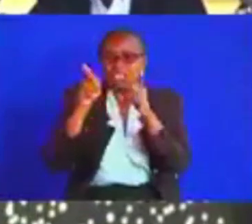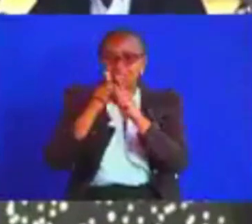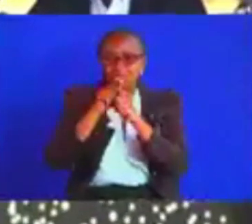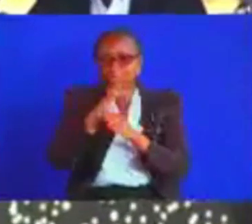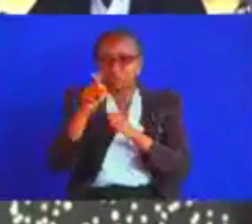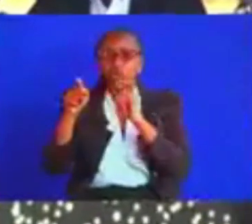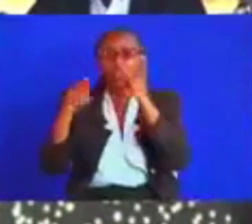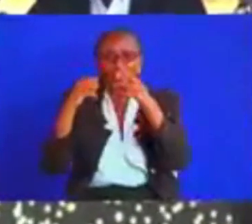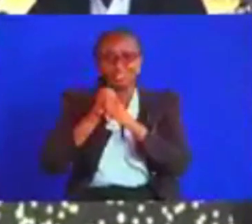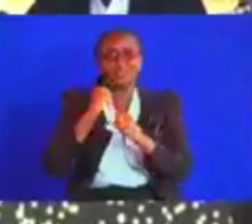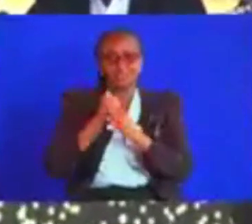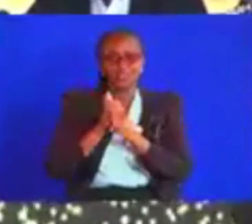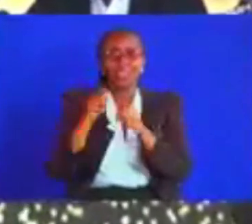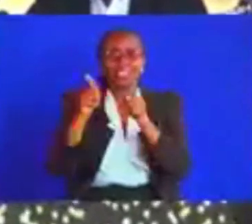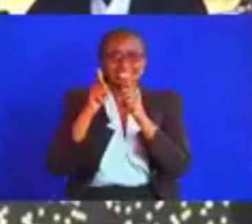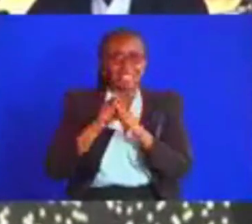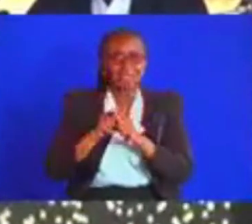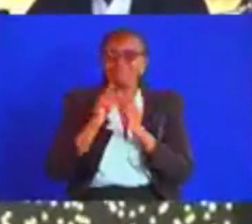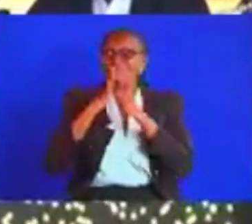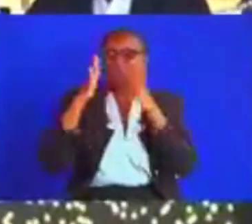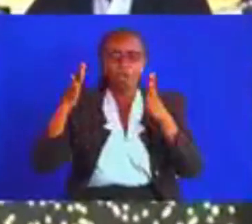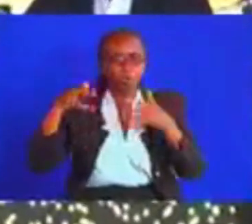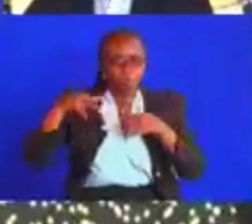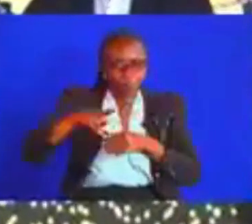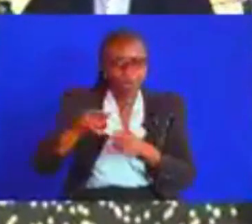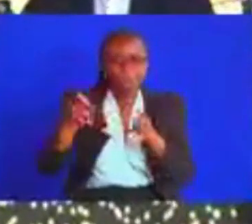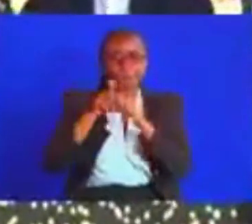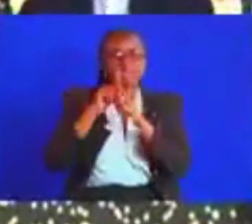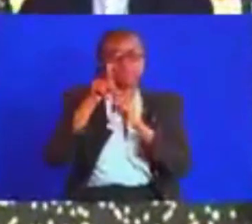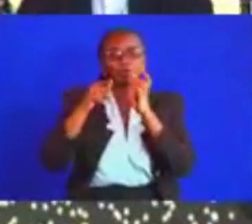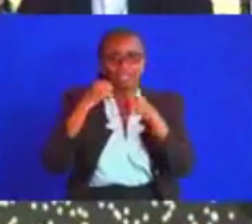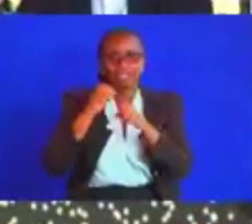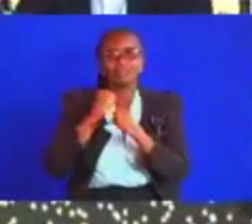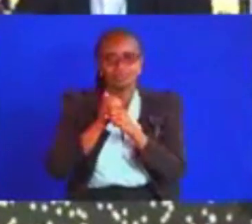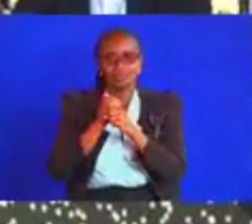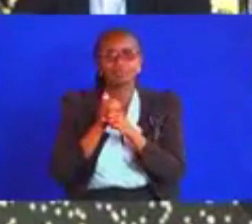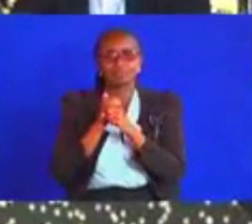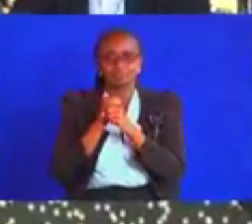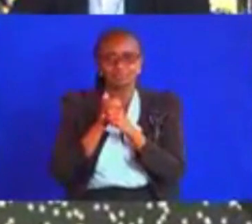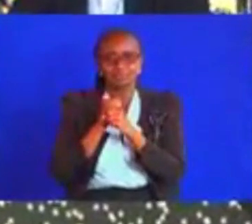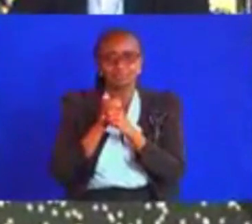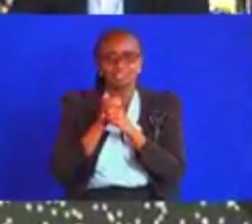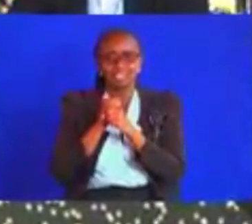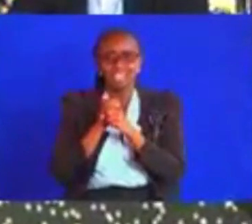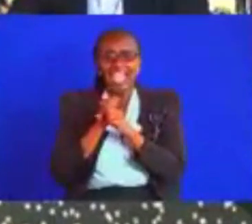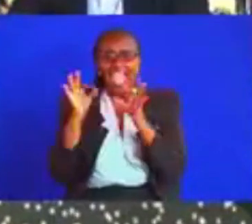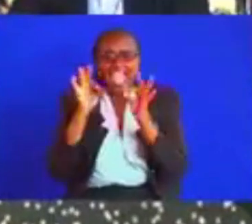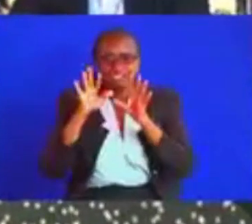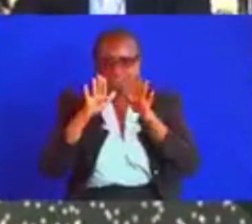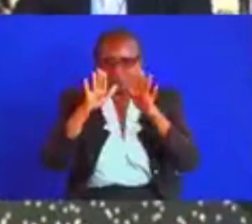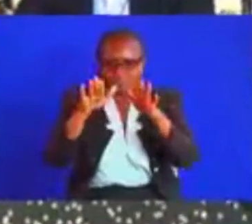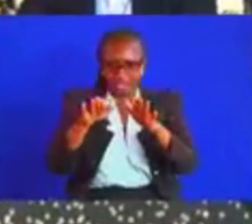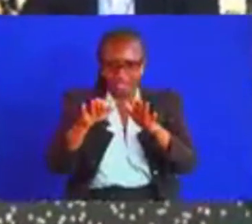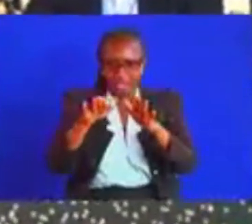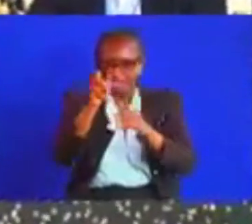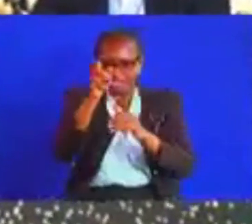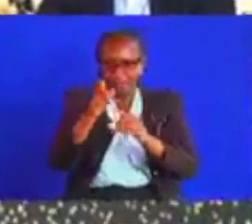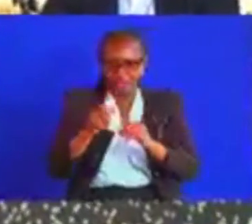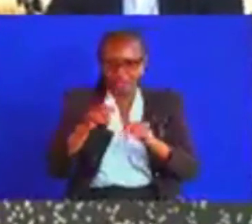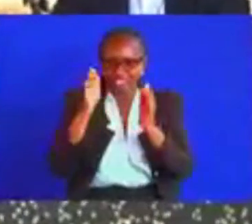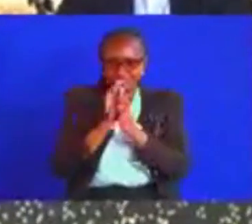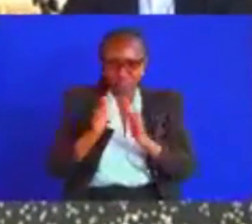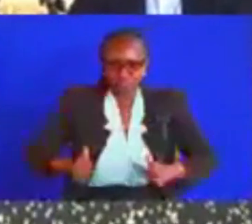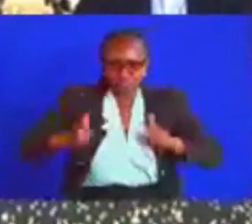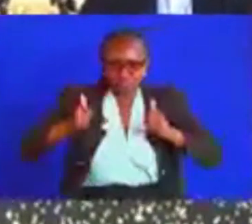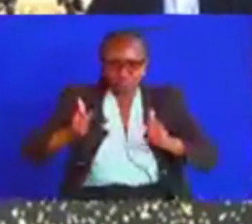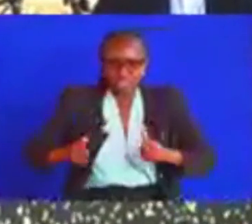He says, "And greater works than this shall you do." If I lay hands on someone on a wheelchair and